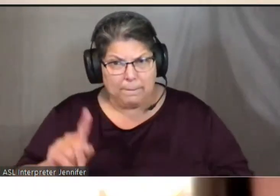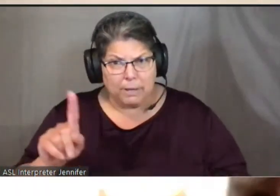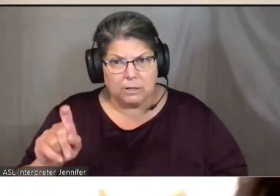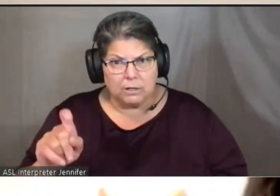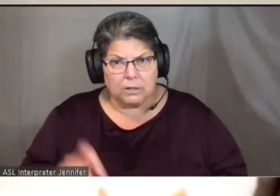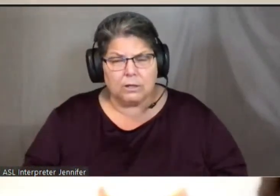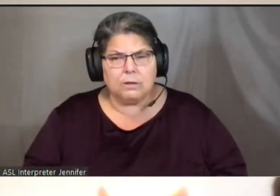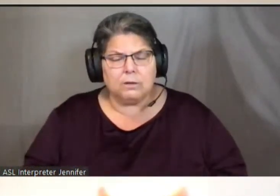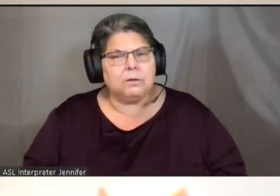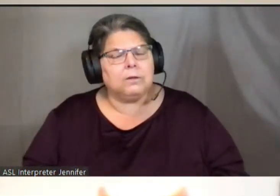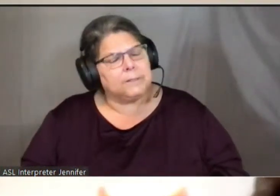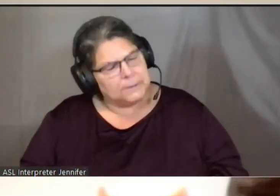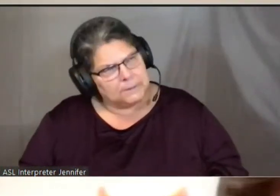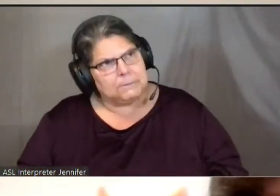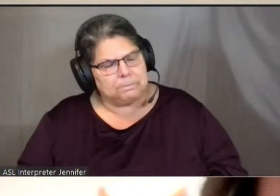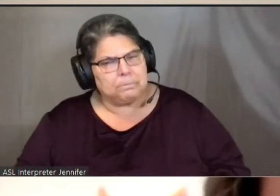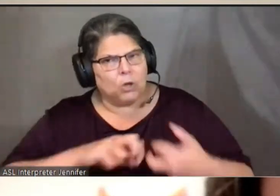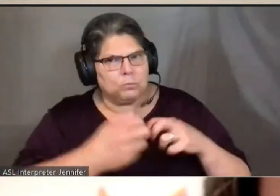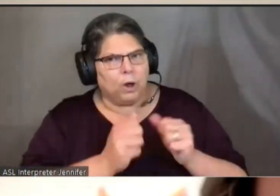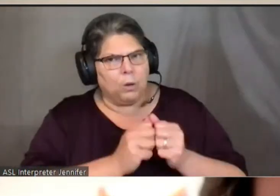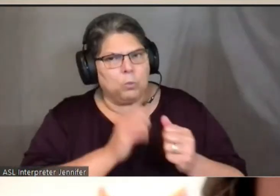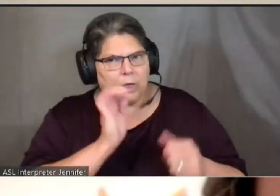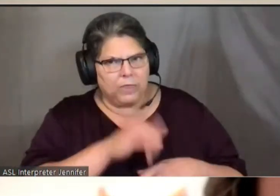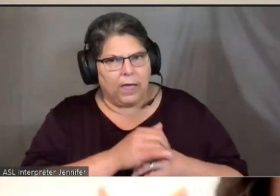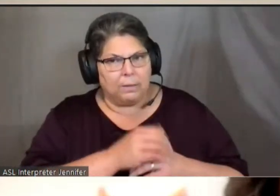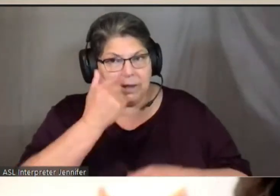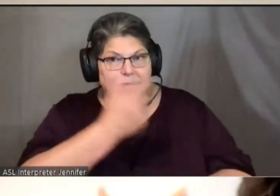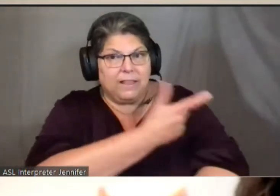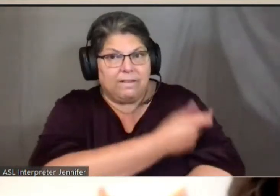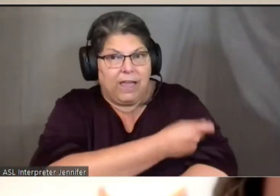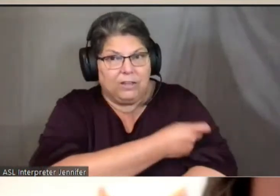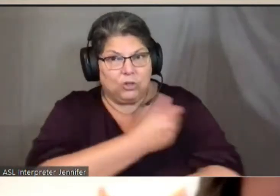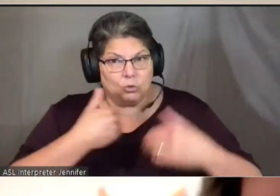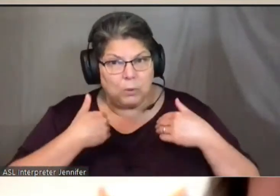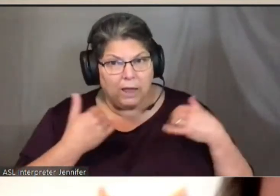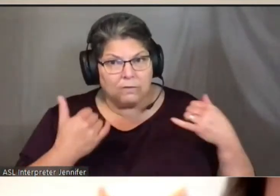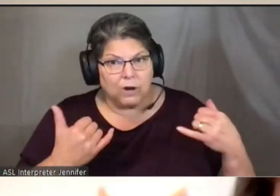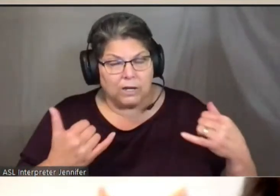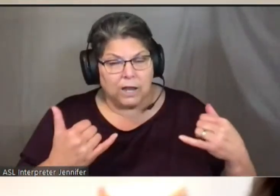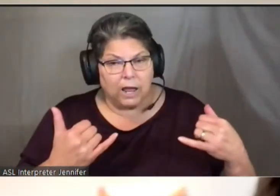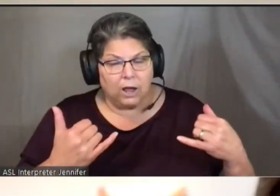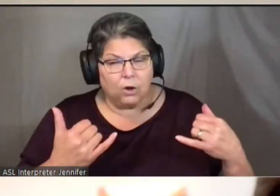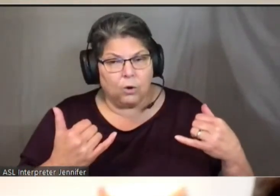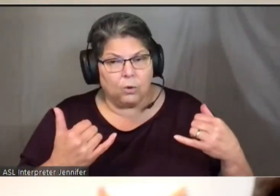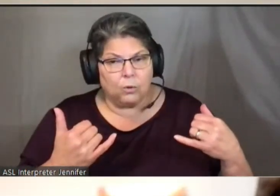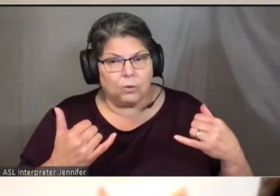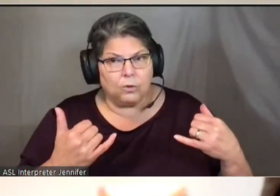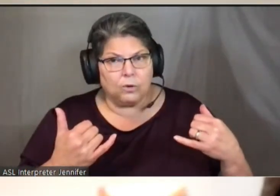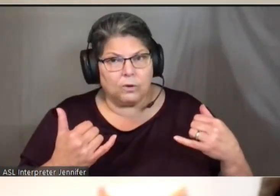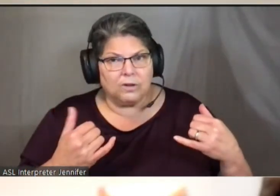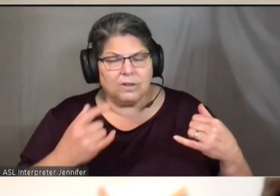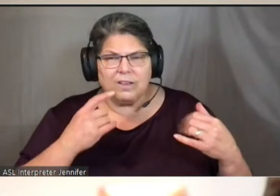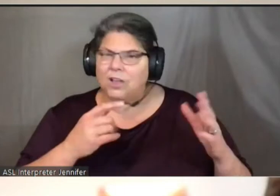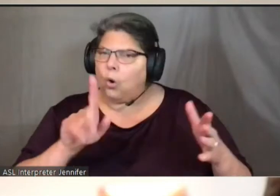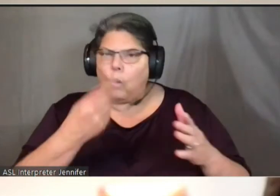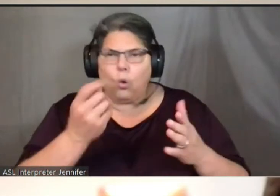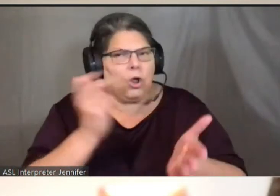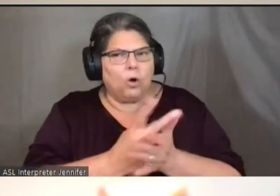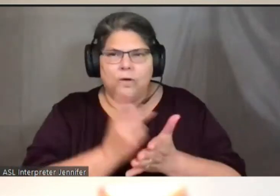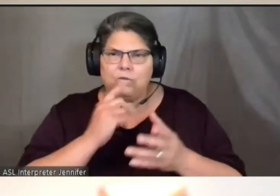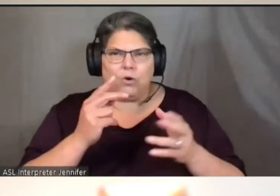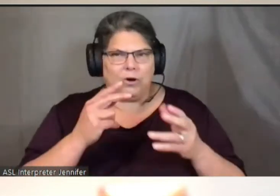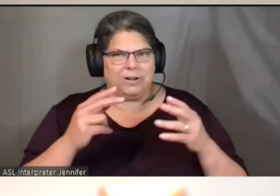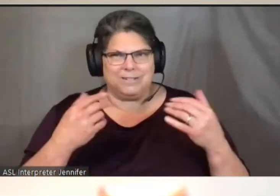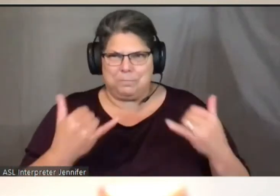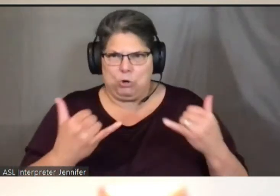There are problems with that because the vaccines that we have right now are their emergency use authorizations because